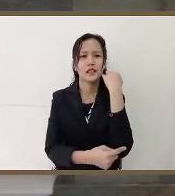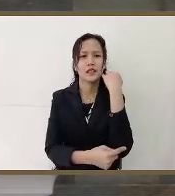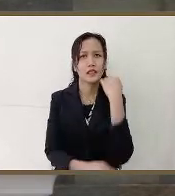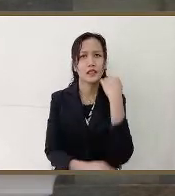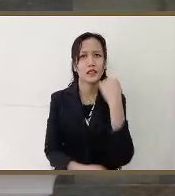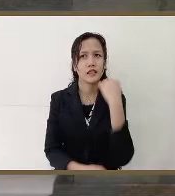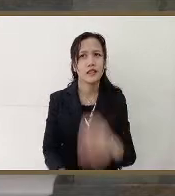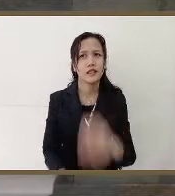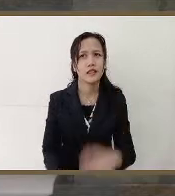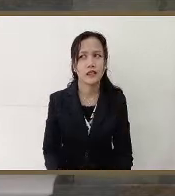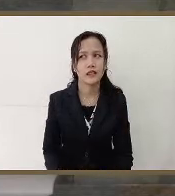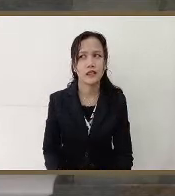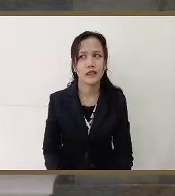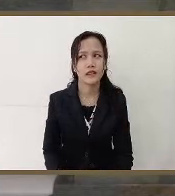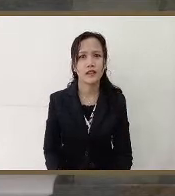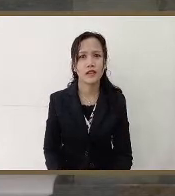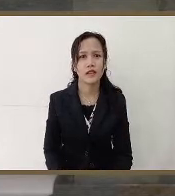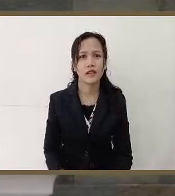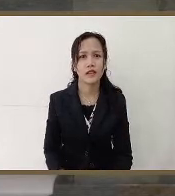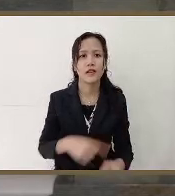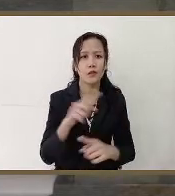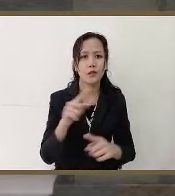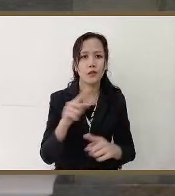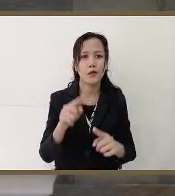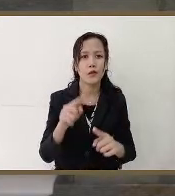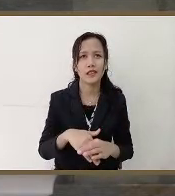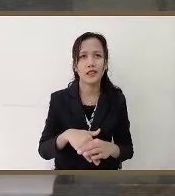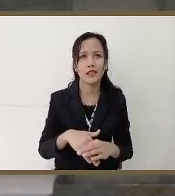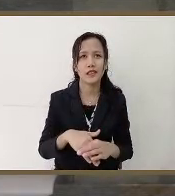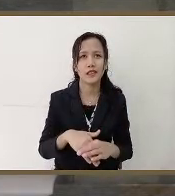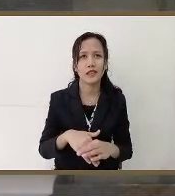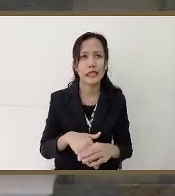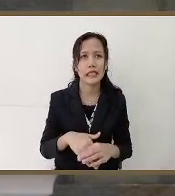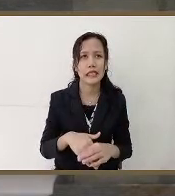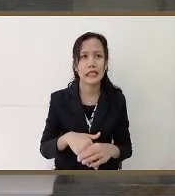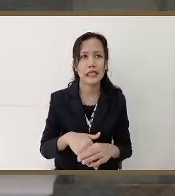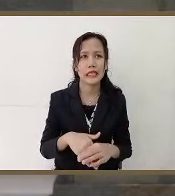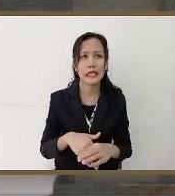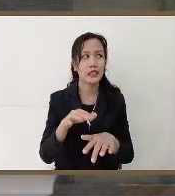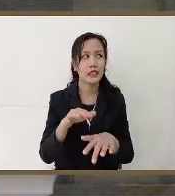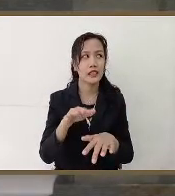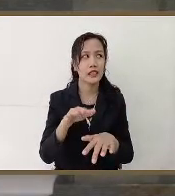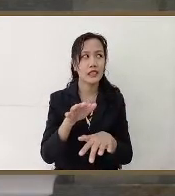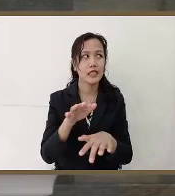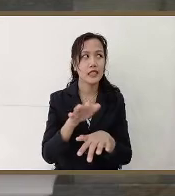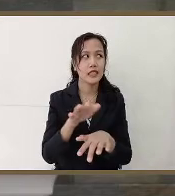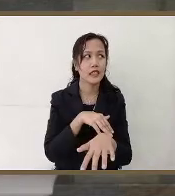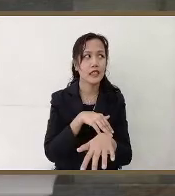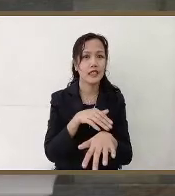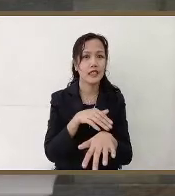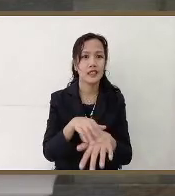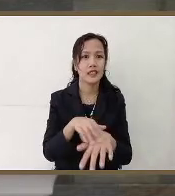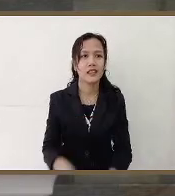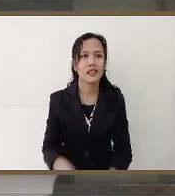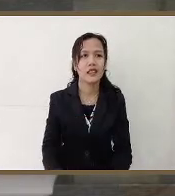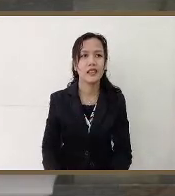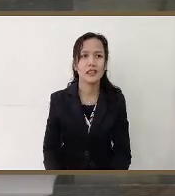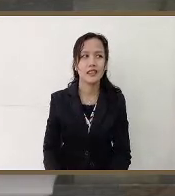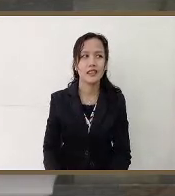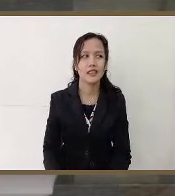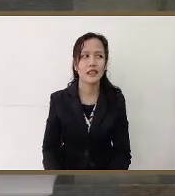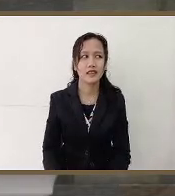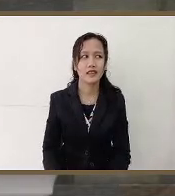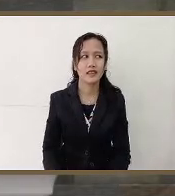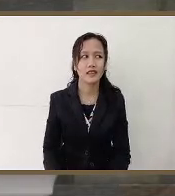ease. Okay? While at ease. Ibig sabihin, habang siya ay nakarelax, that was the time na siya